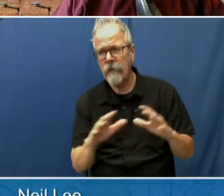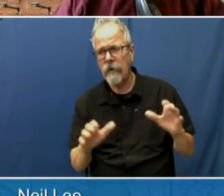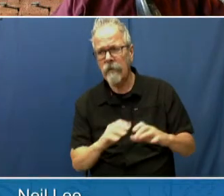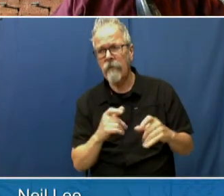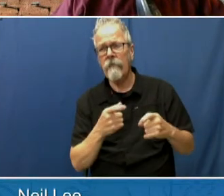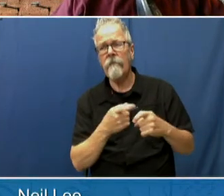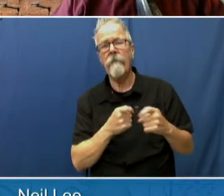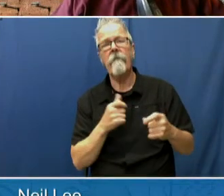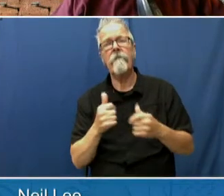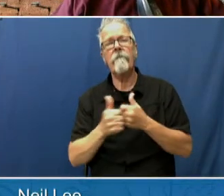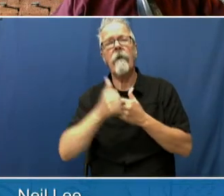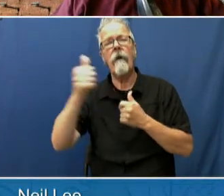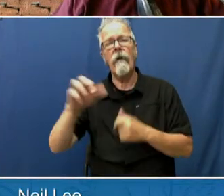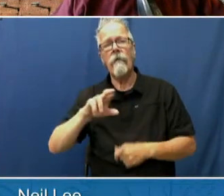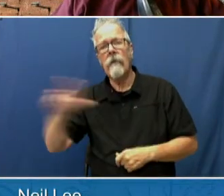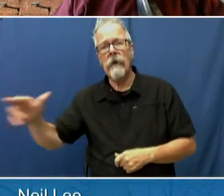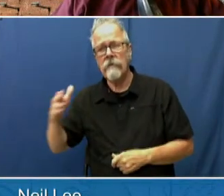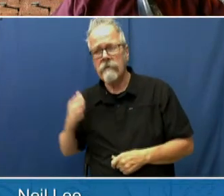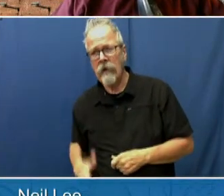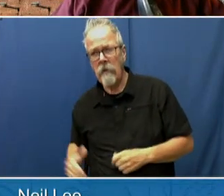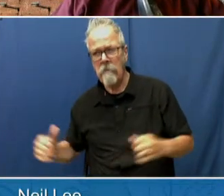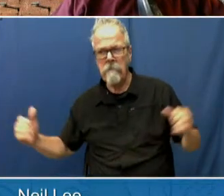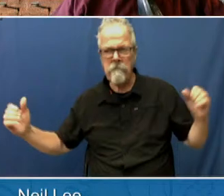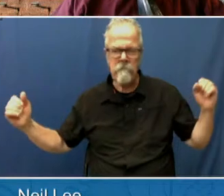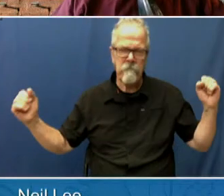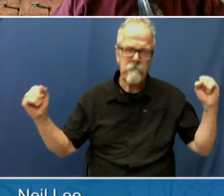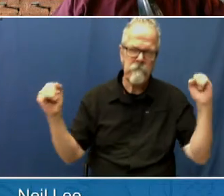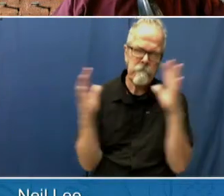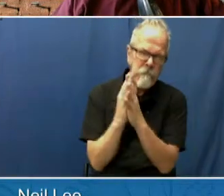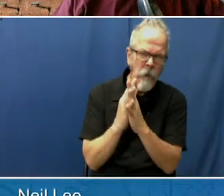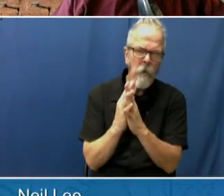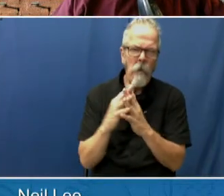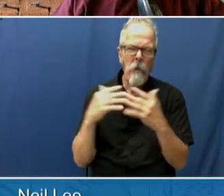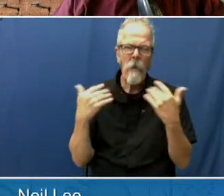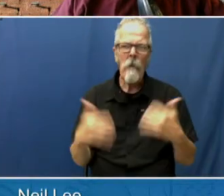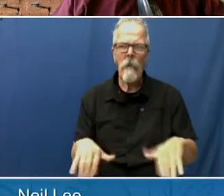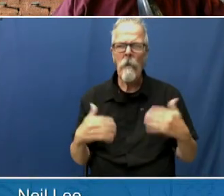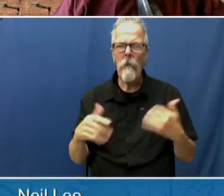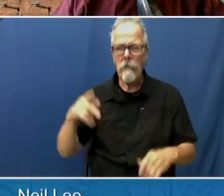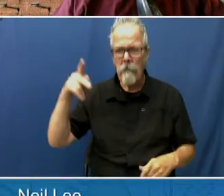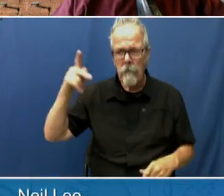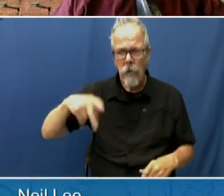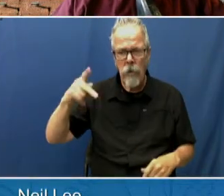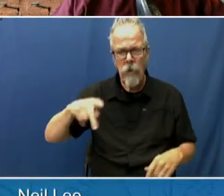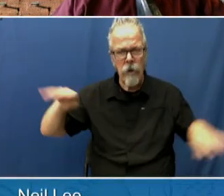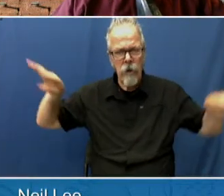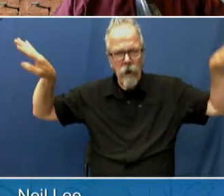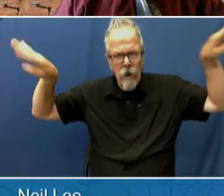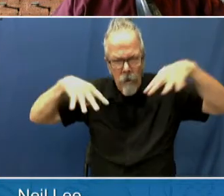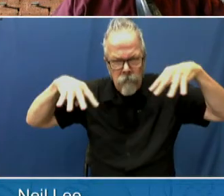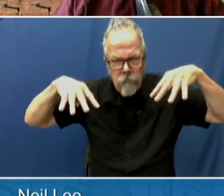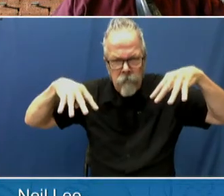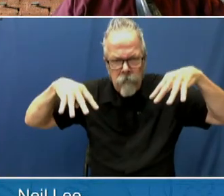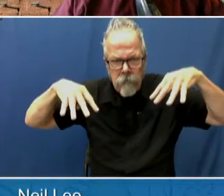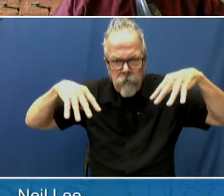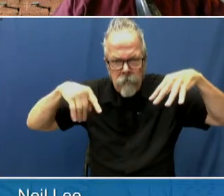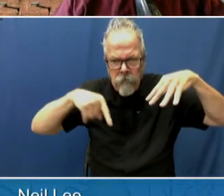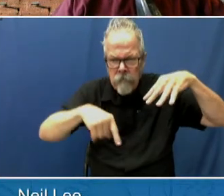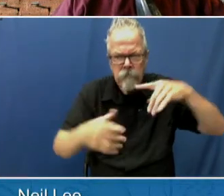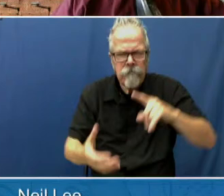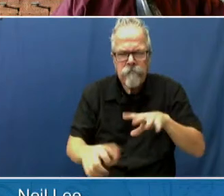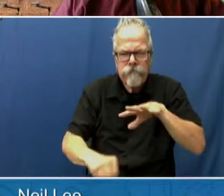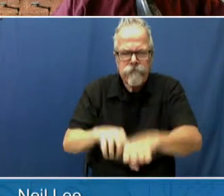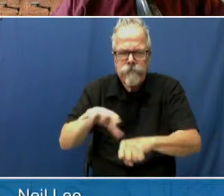putting Portland in the international spotlight, a flashpoint in civil unrest in the United States